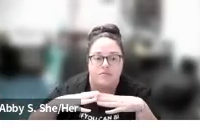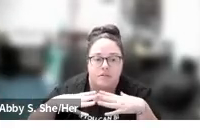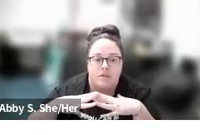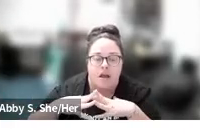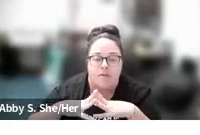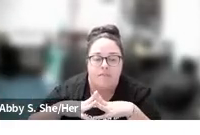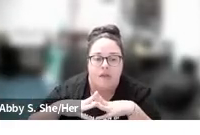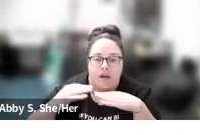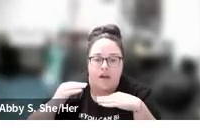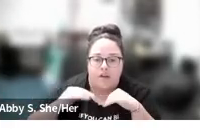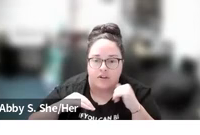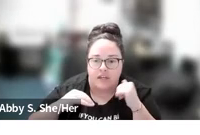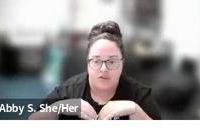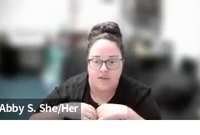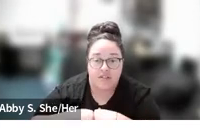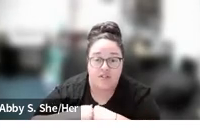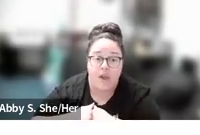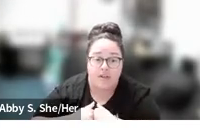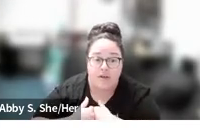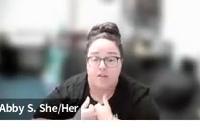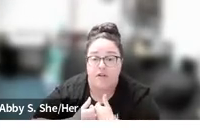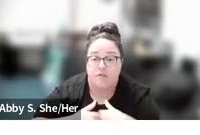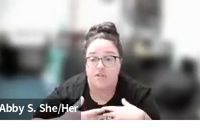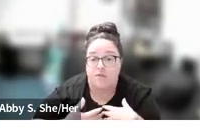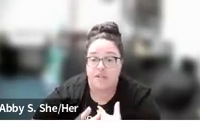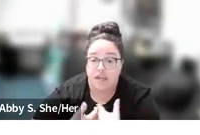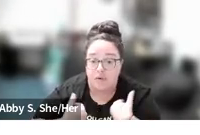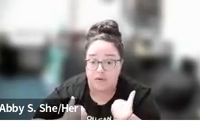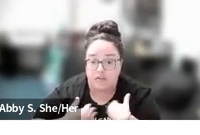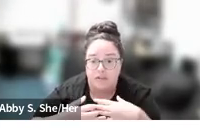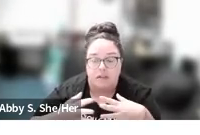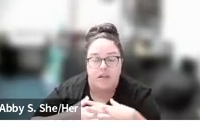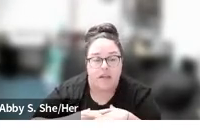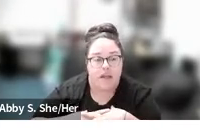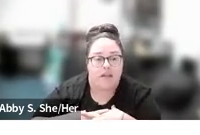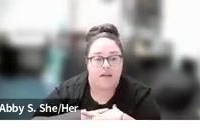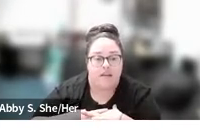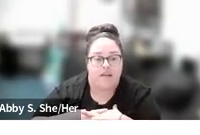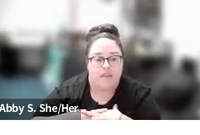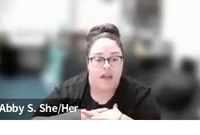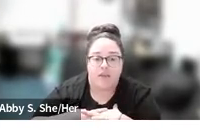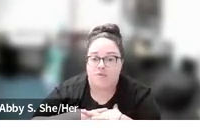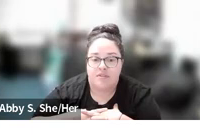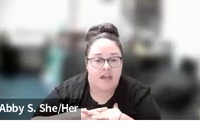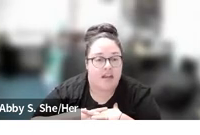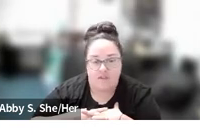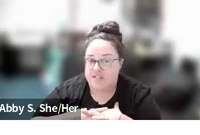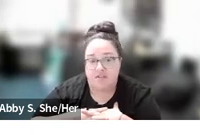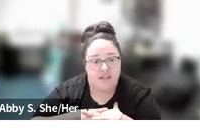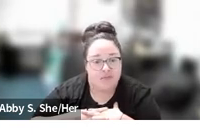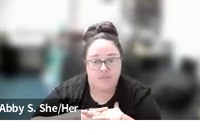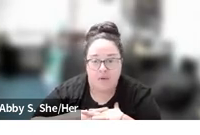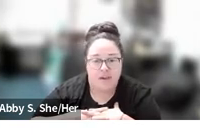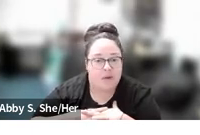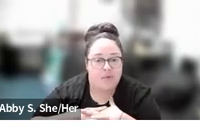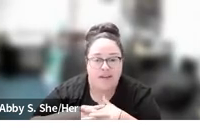to other Android devices, you have the option of also just using Hey Google. And that I use that every